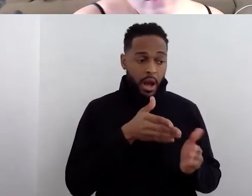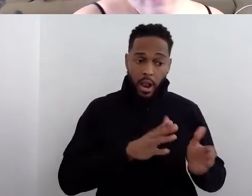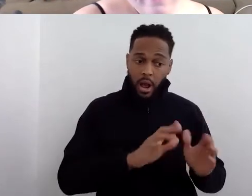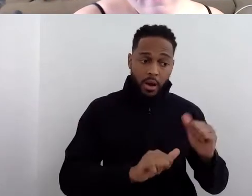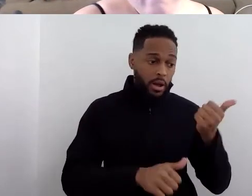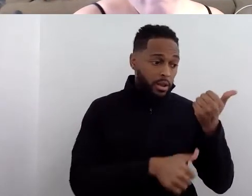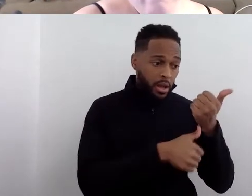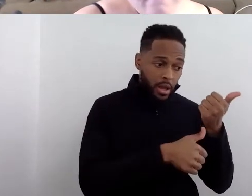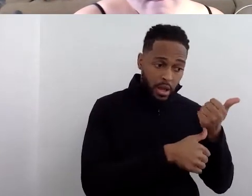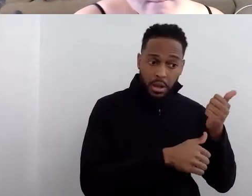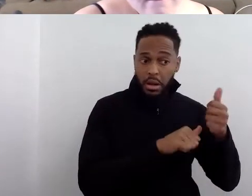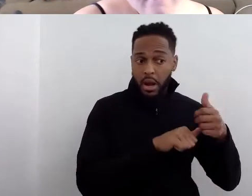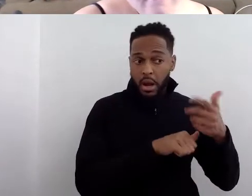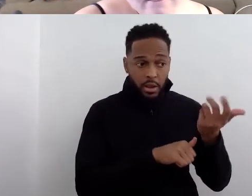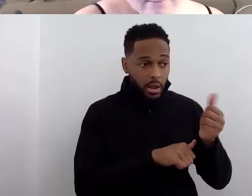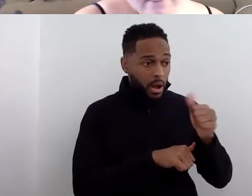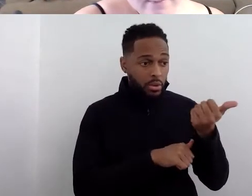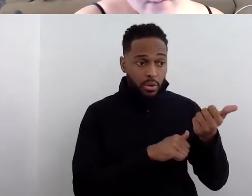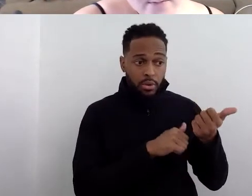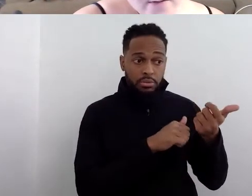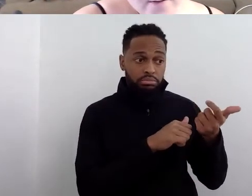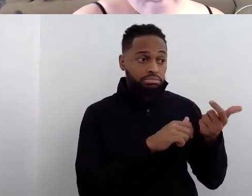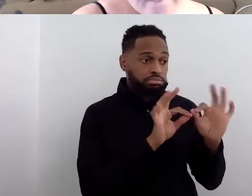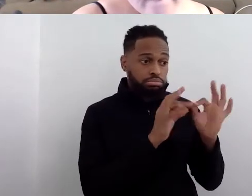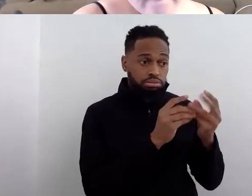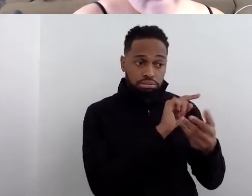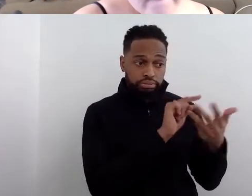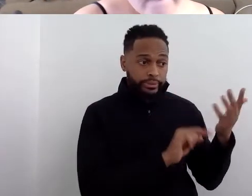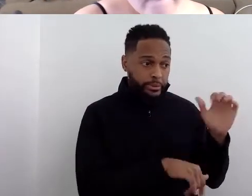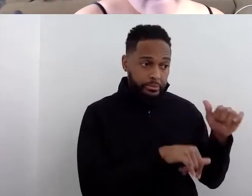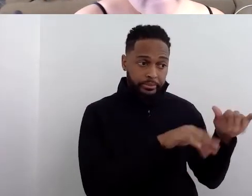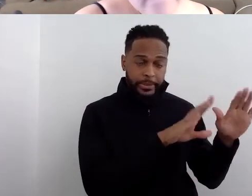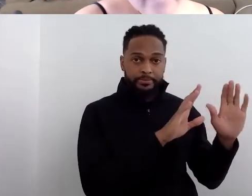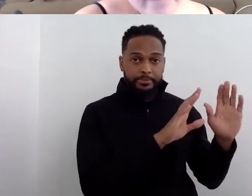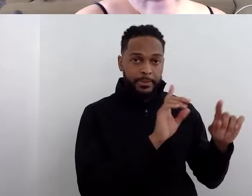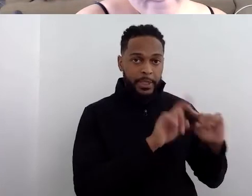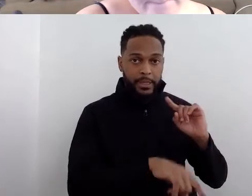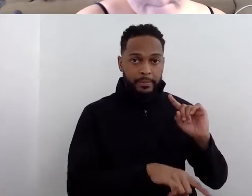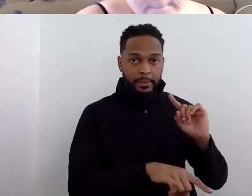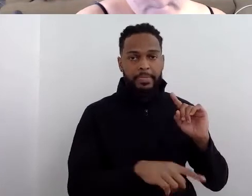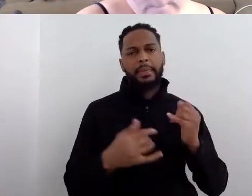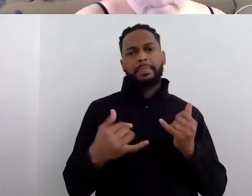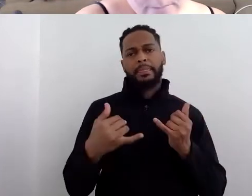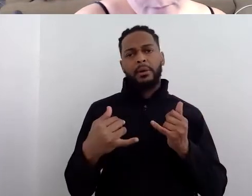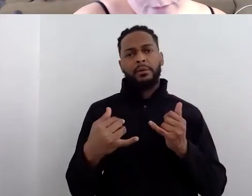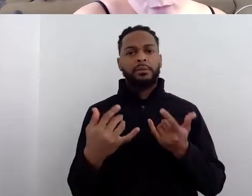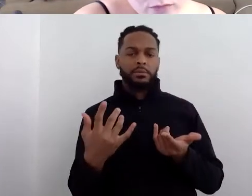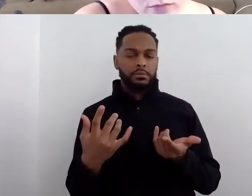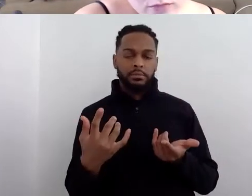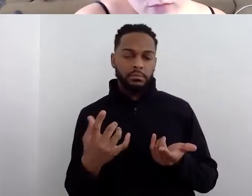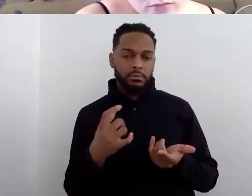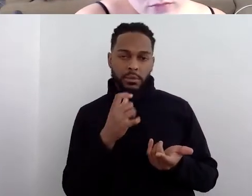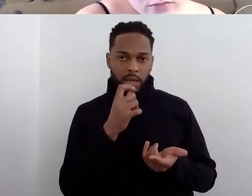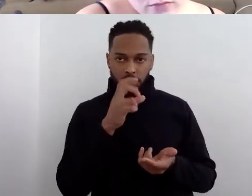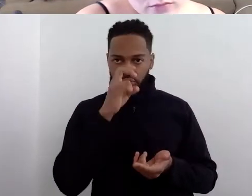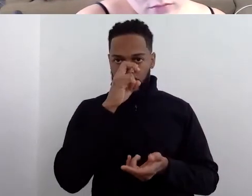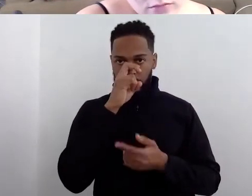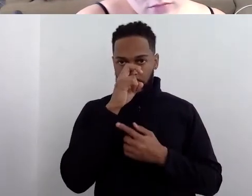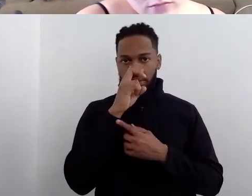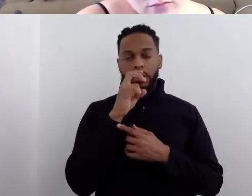what. The restrictions are loosened now. So, for example, at Mount Sinai, you can have visitors,